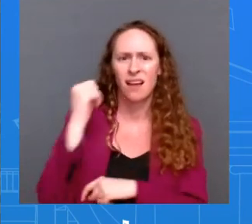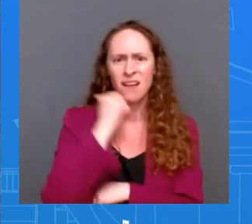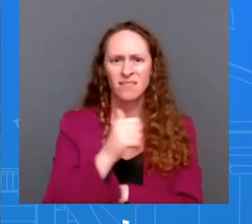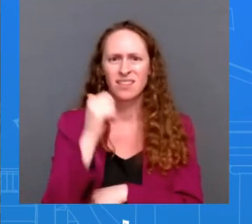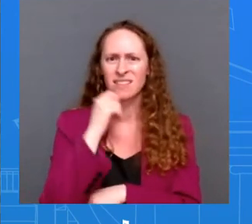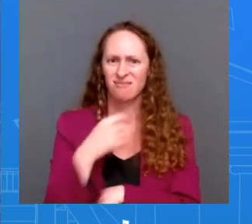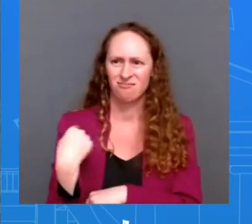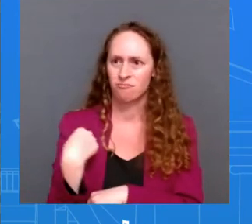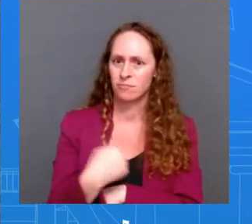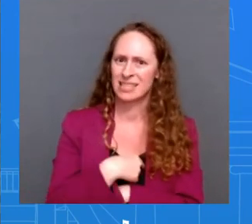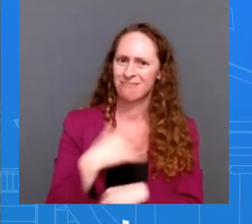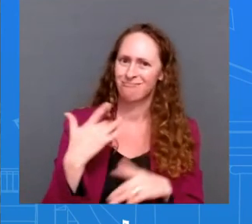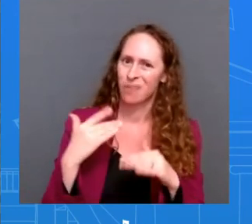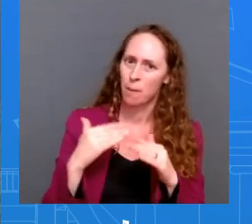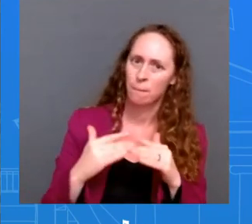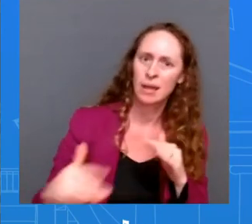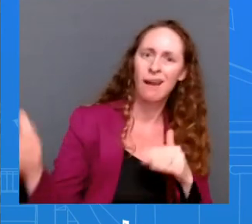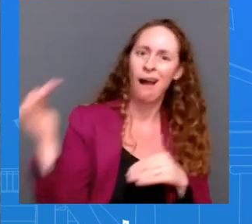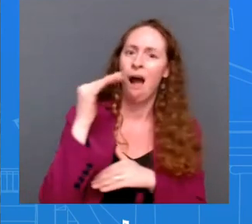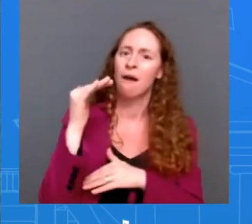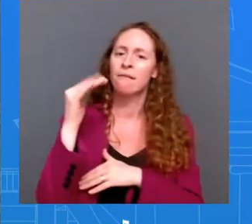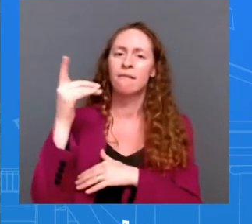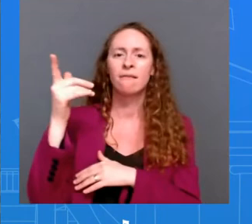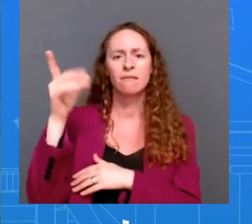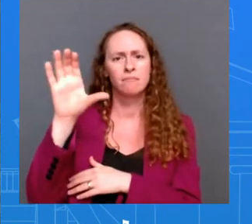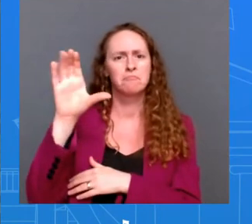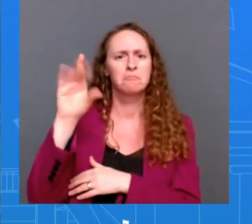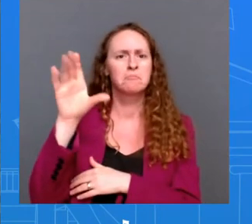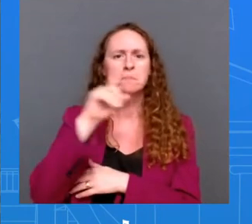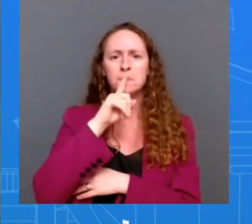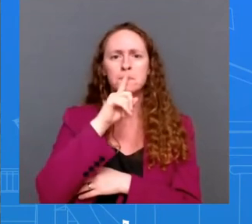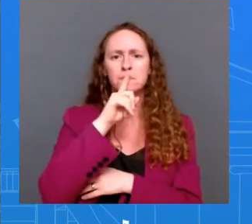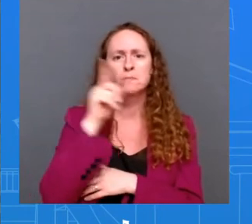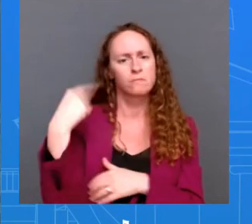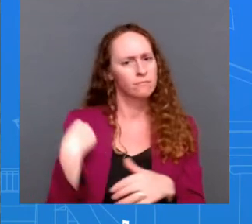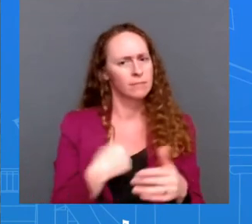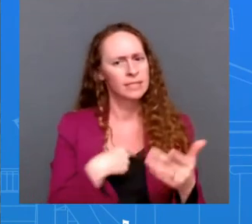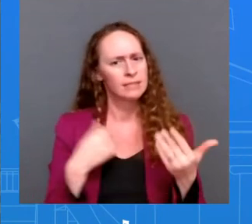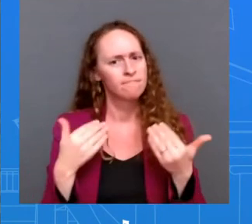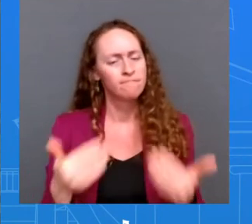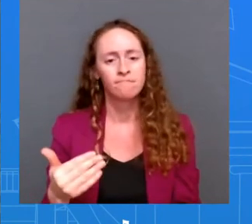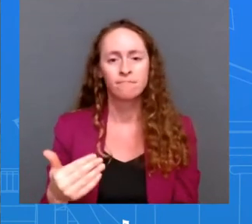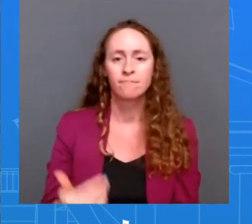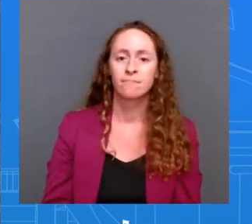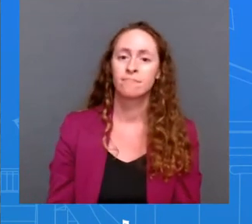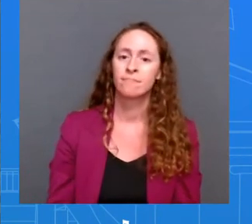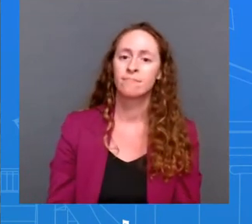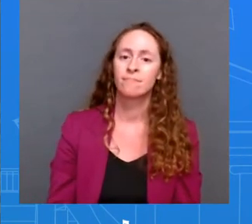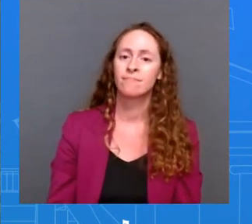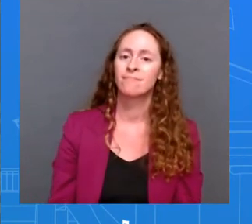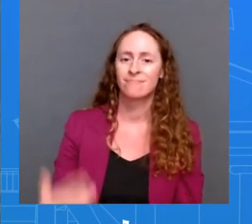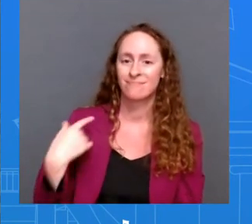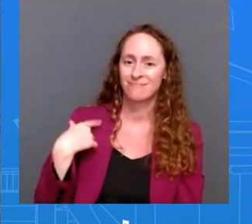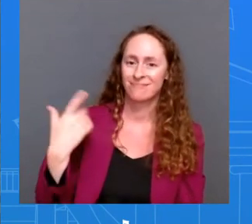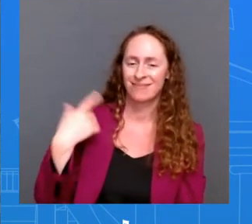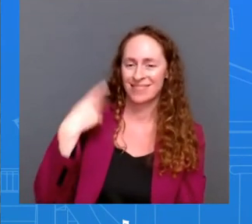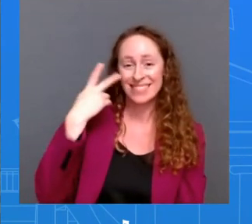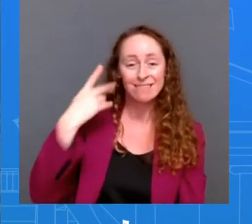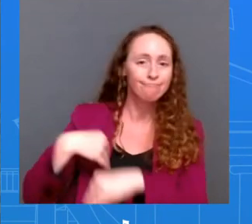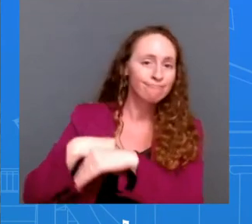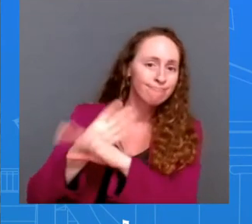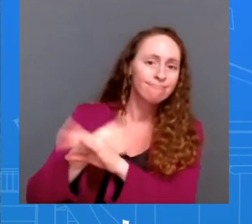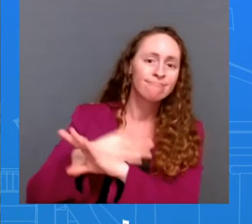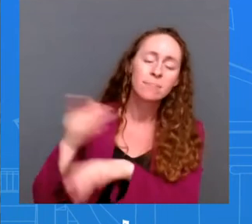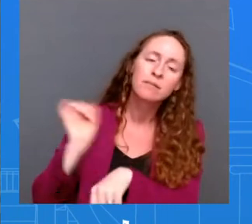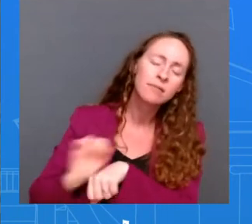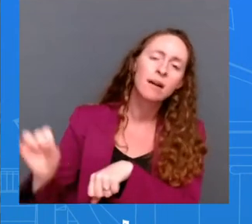so we won't see him again until at least in person. You guys have seen him virtually, and he's been working from the White House